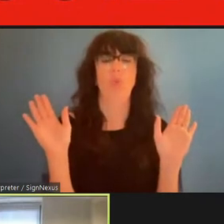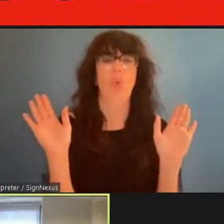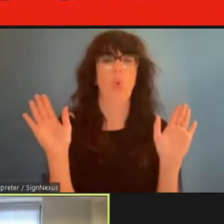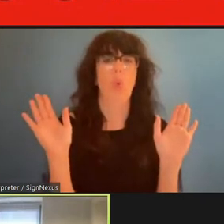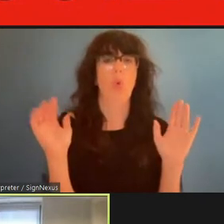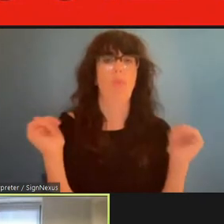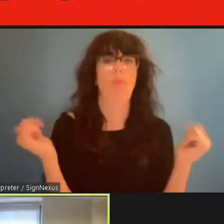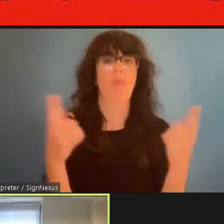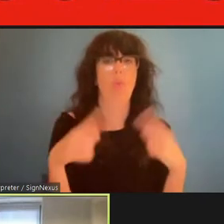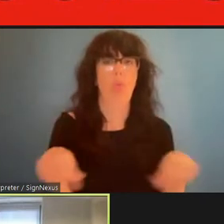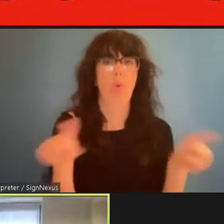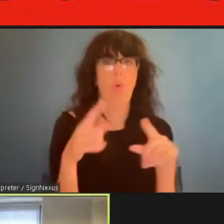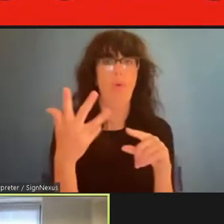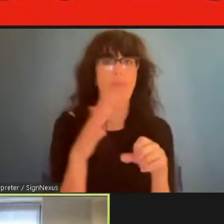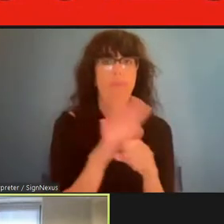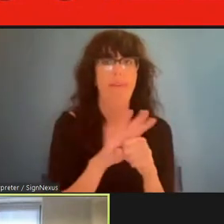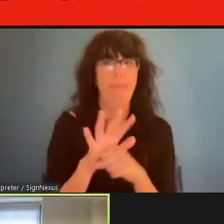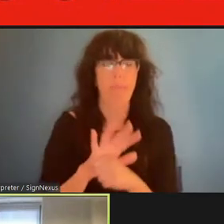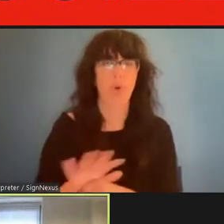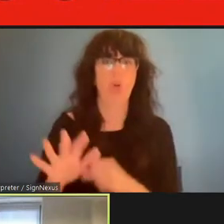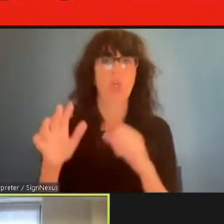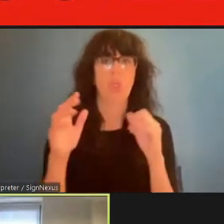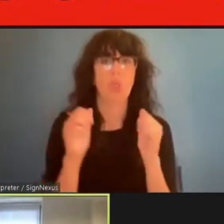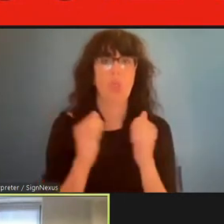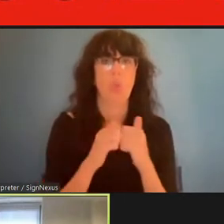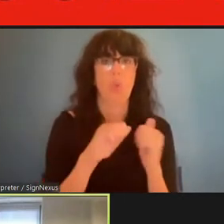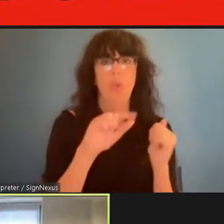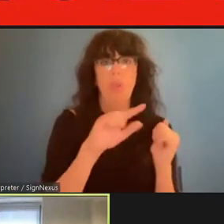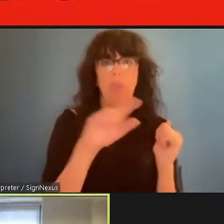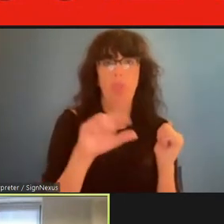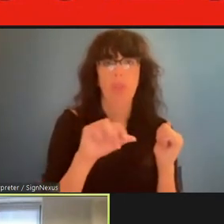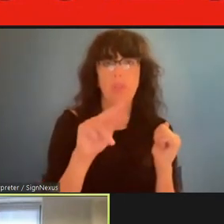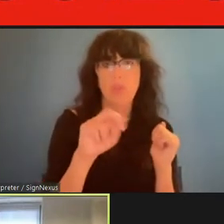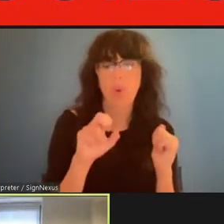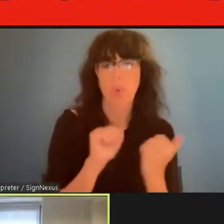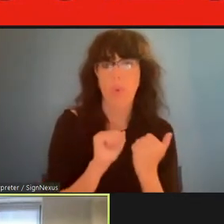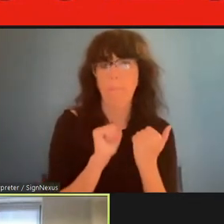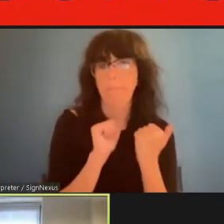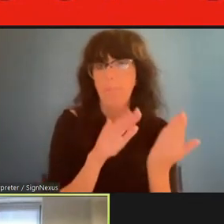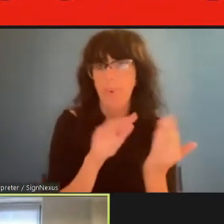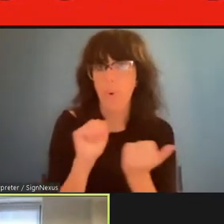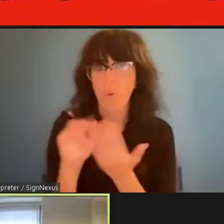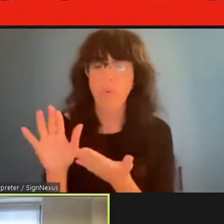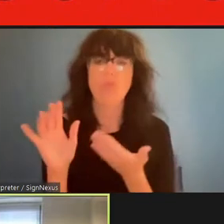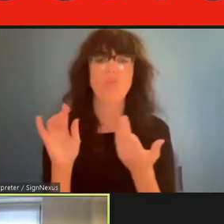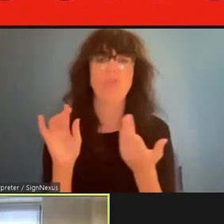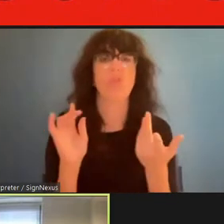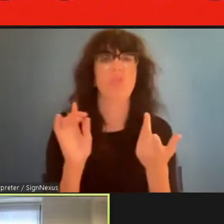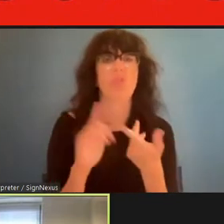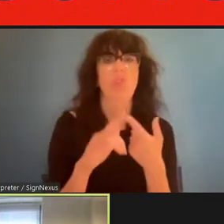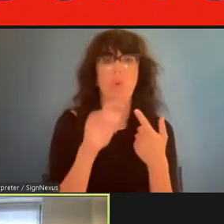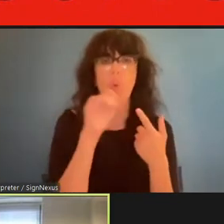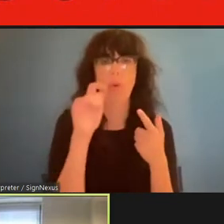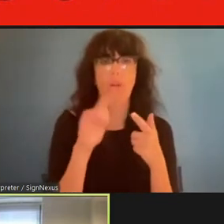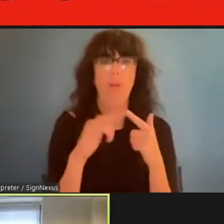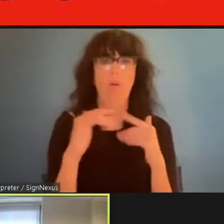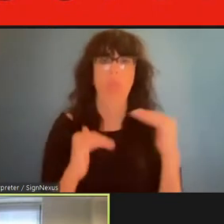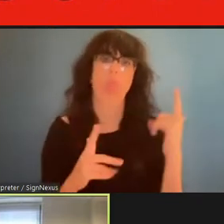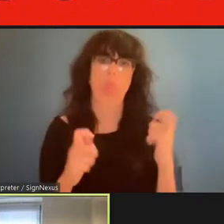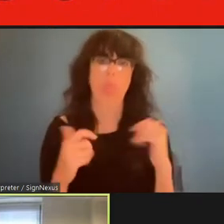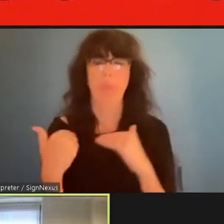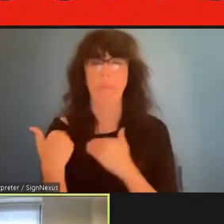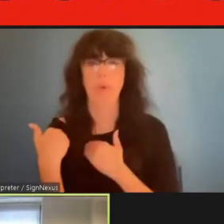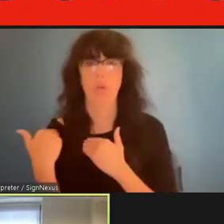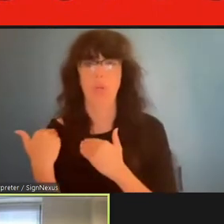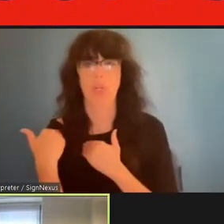entire five boroughs with with a zoned uh approach so that we don't disproportionately bear the burden of